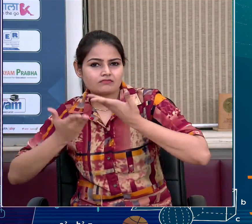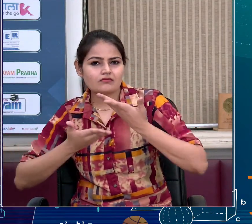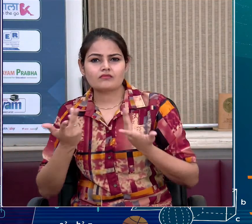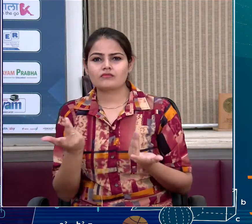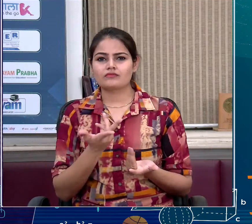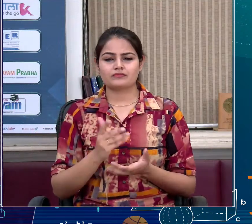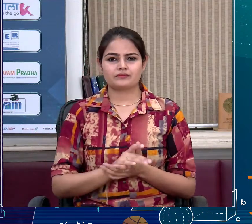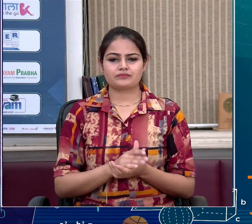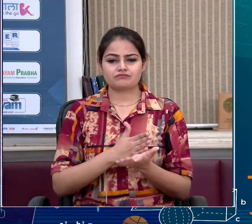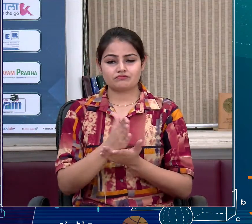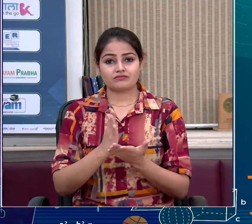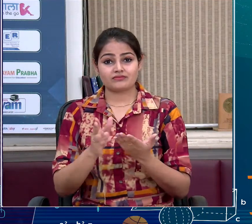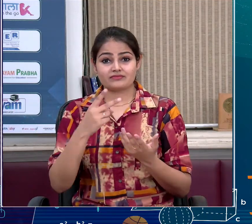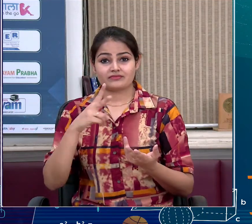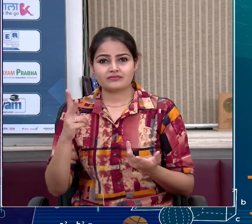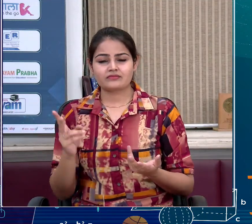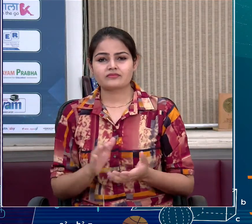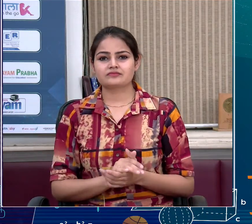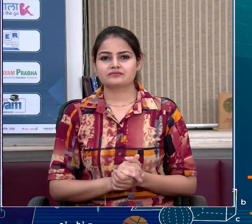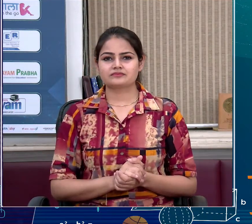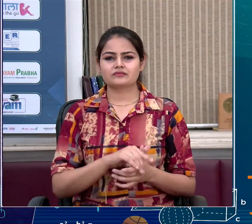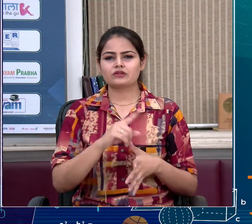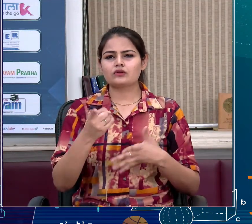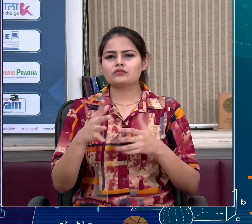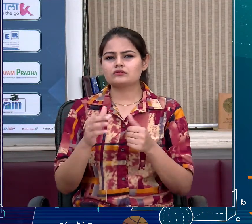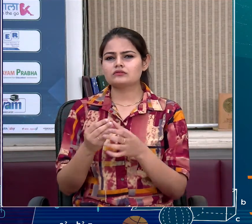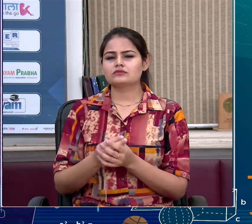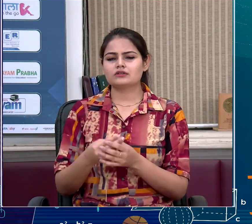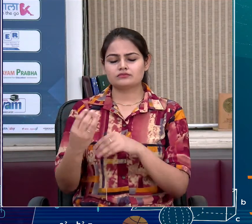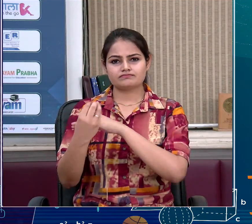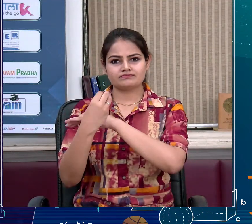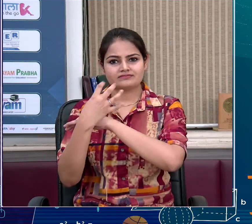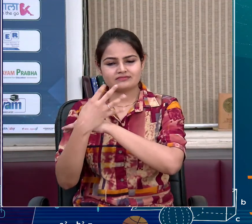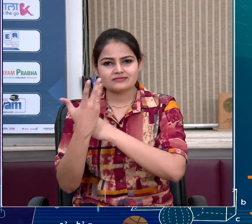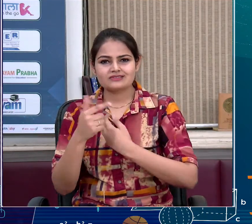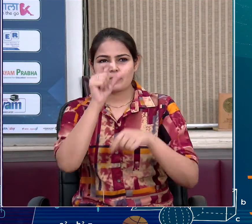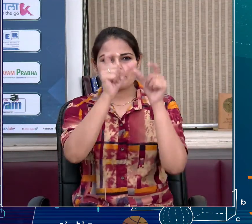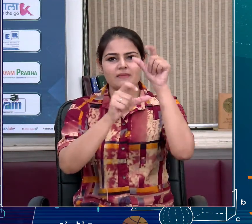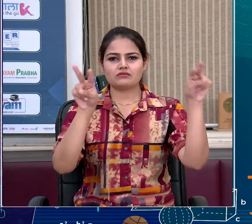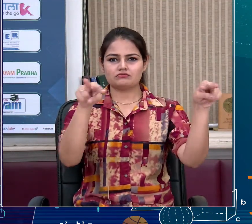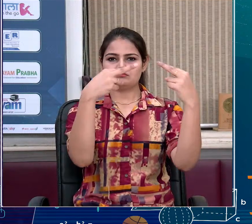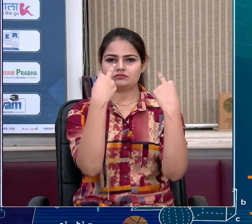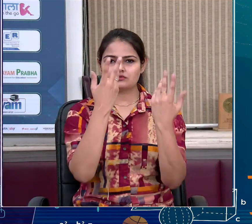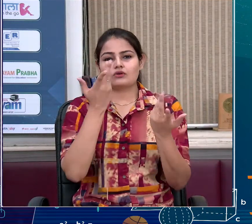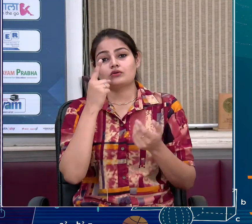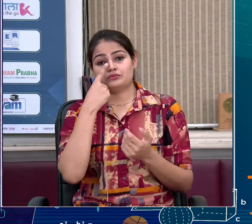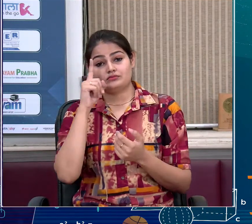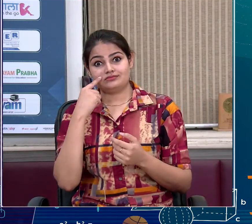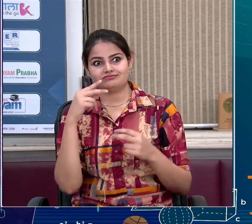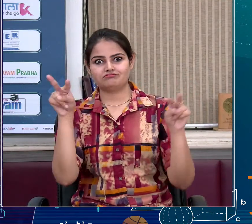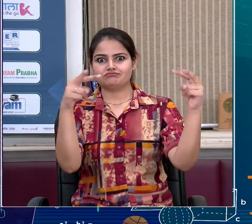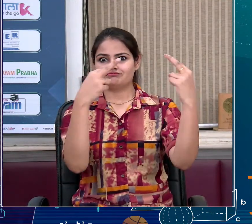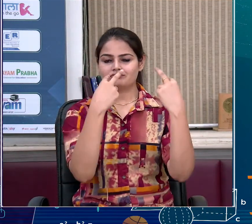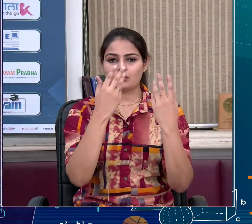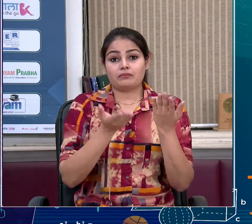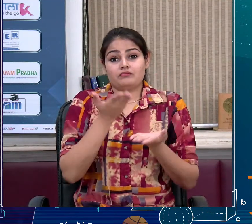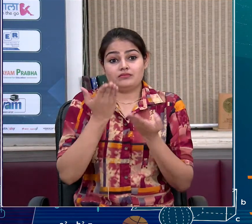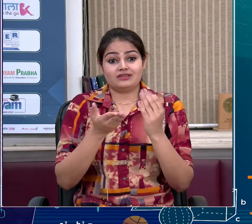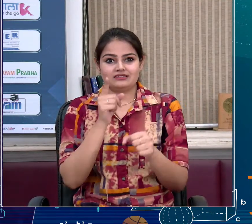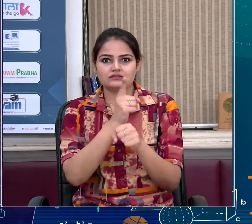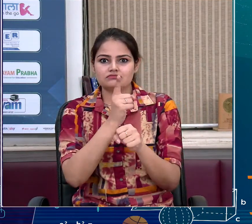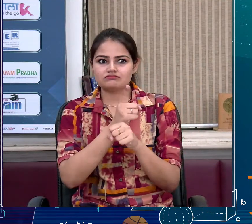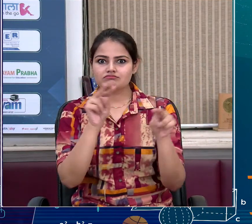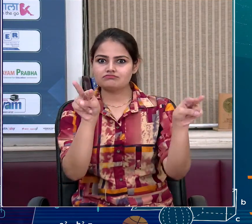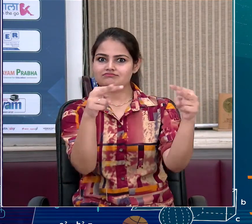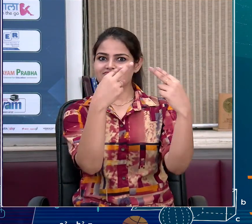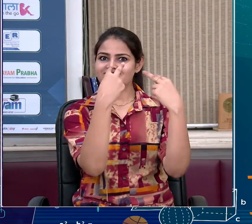fourth standard students? You want to tell our viewers, maybe many parents are watching us and many educators are watching us, so they